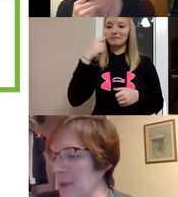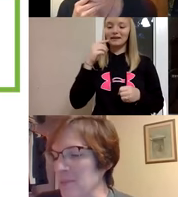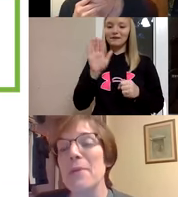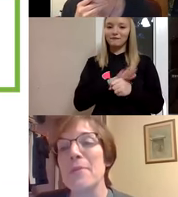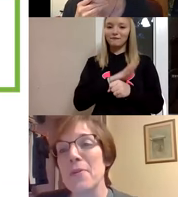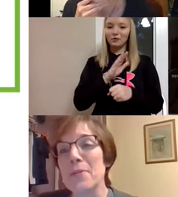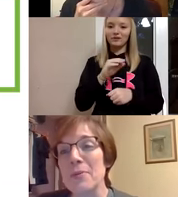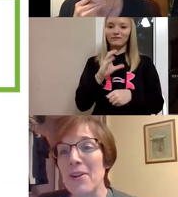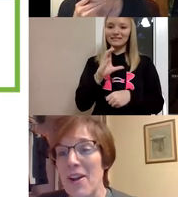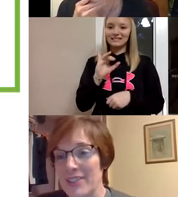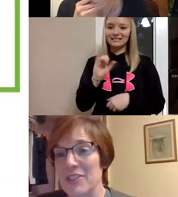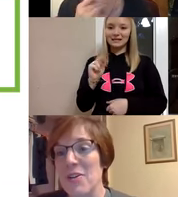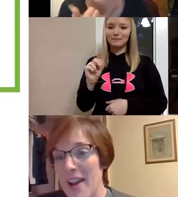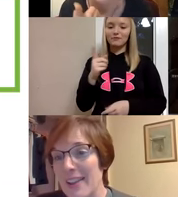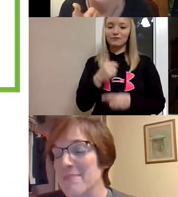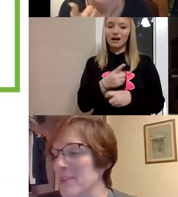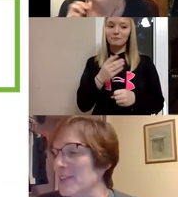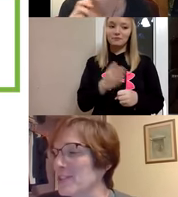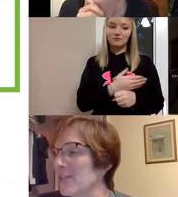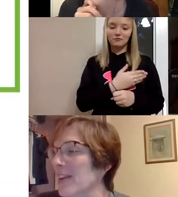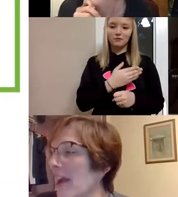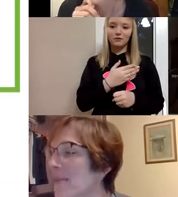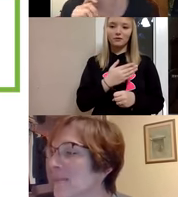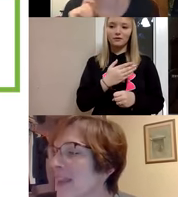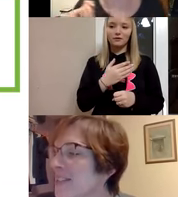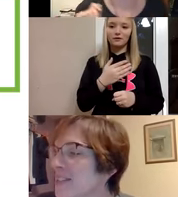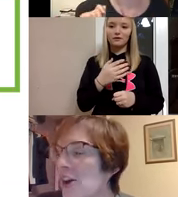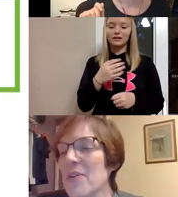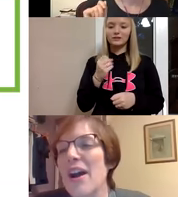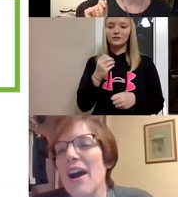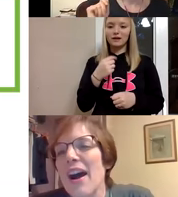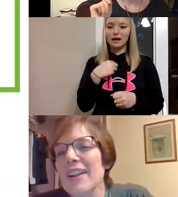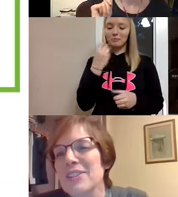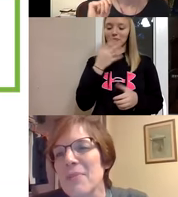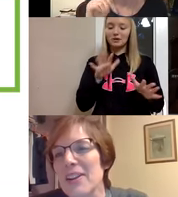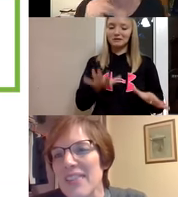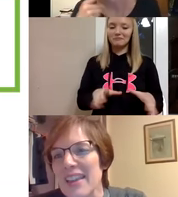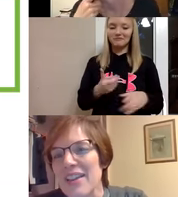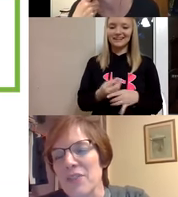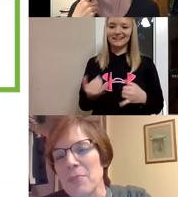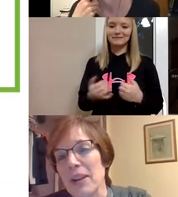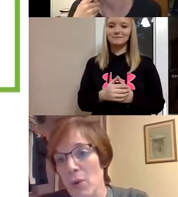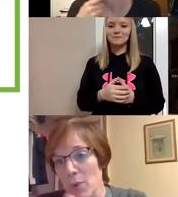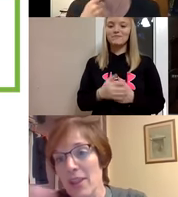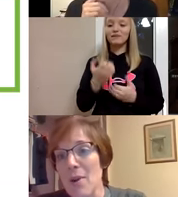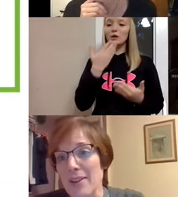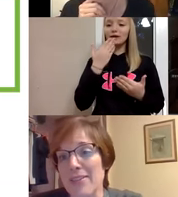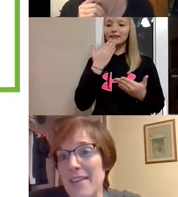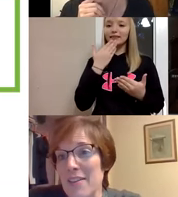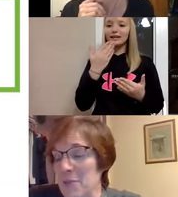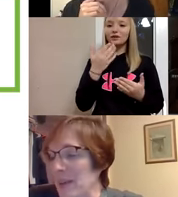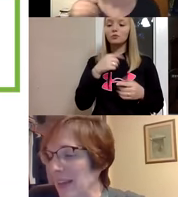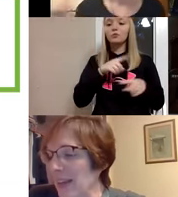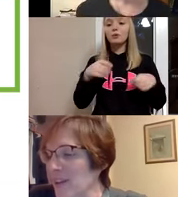cinnamon right before we went on. So I am pretty chill right now. So I just want to thank everybody, or we want to